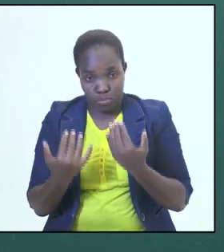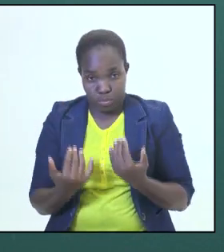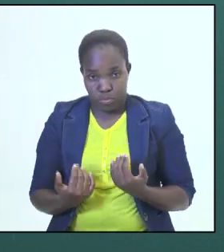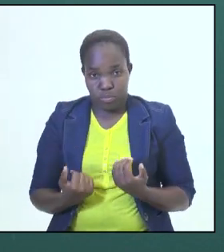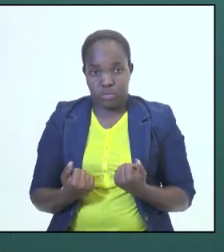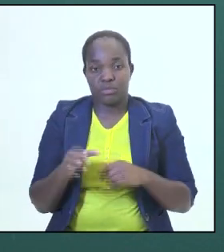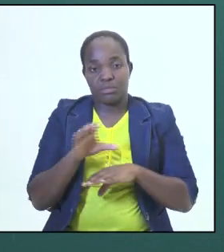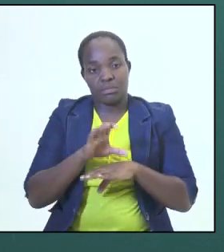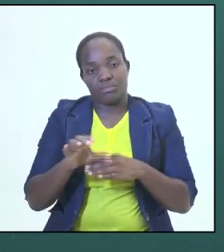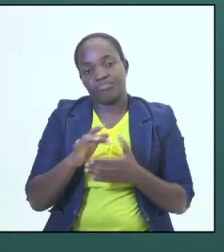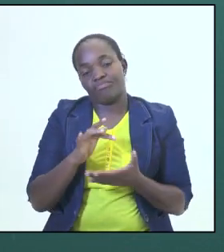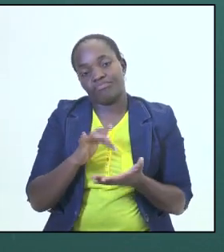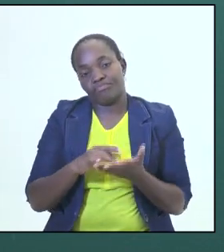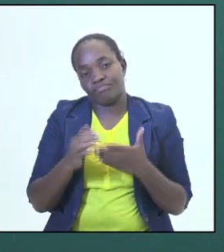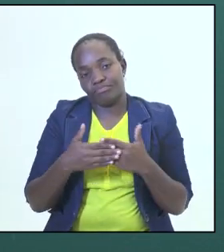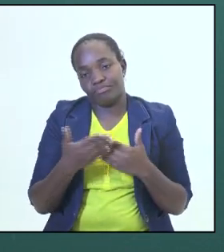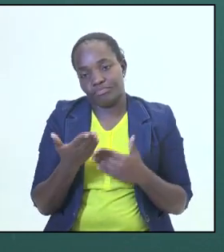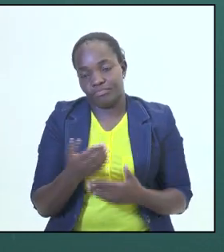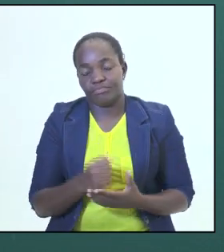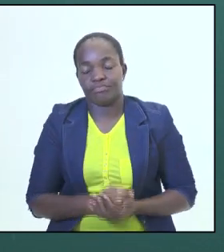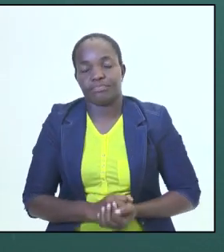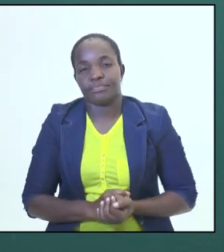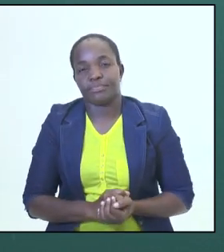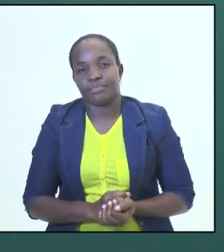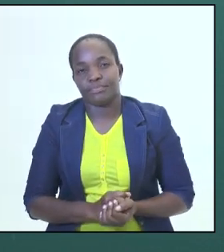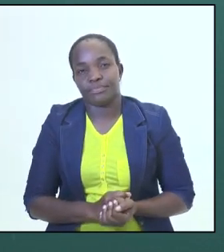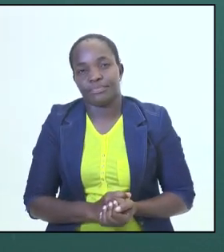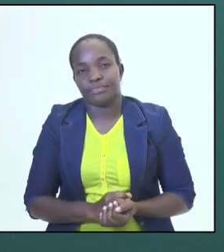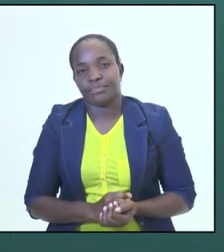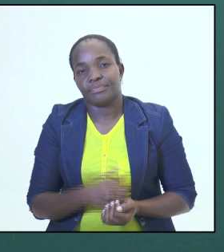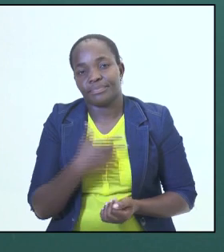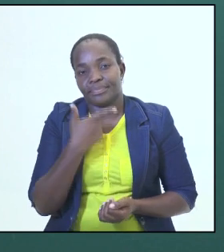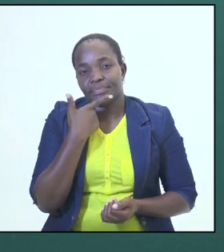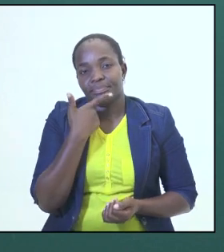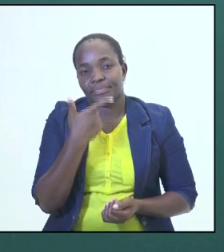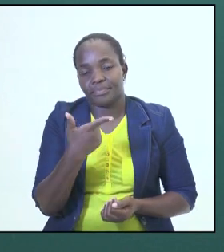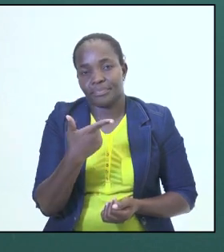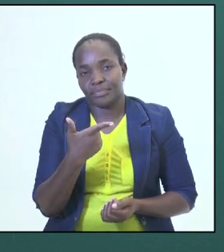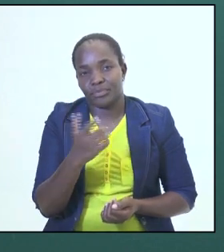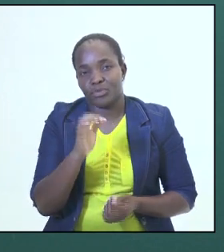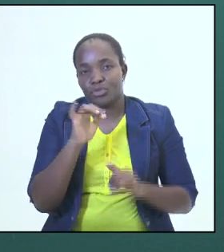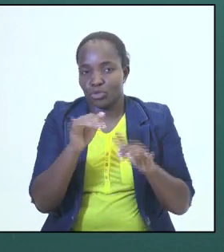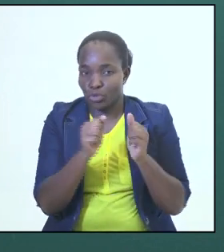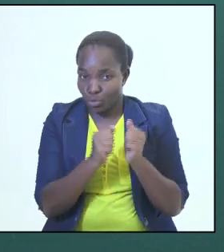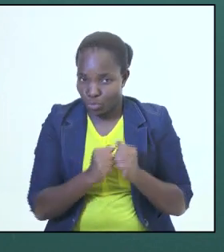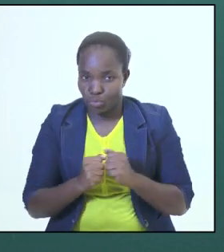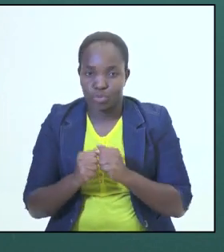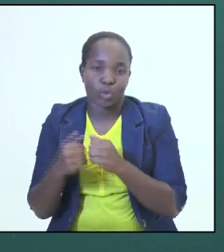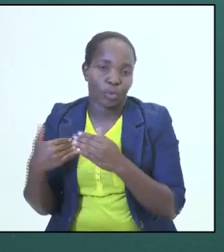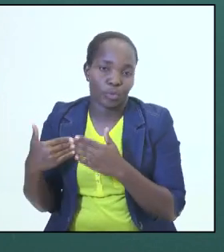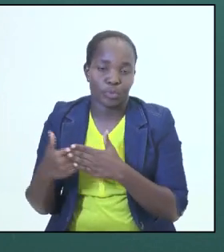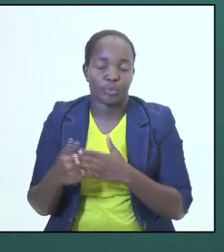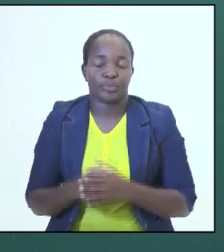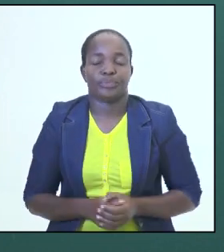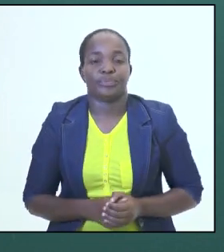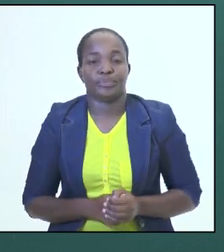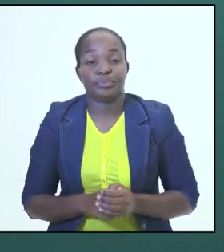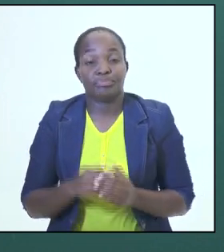to collect your prize at the Namcol Center nearest to you. Thank you for your company watching the series with me.